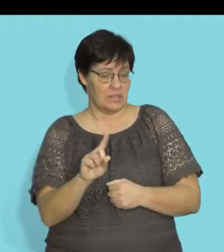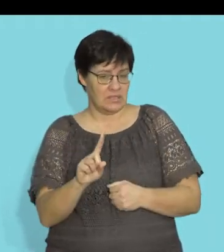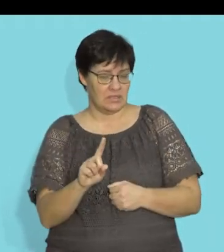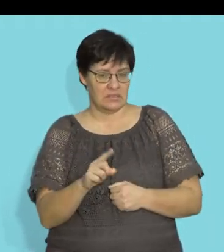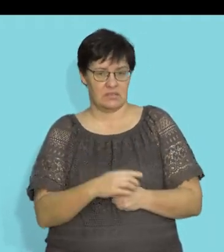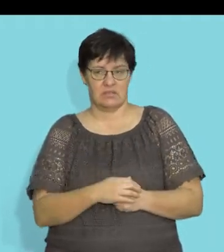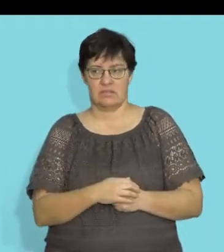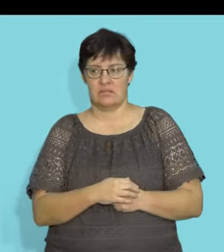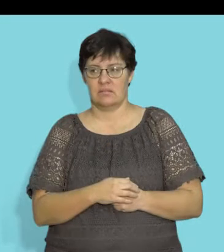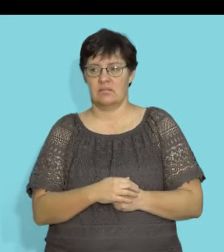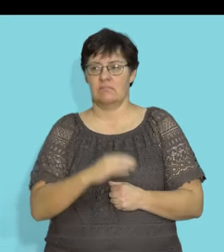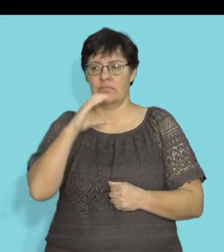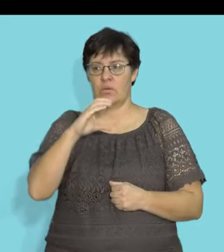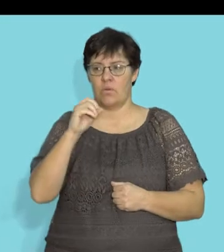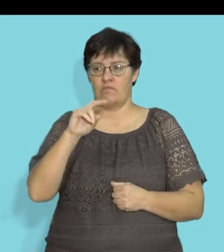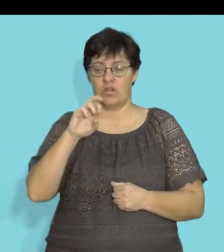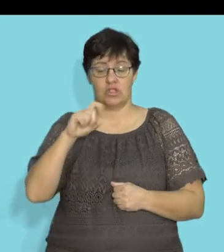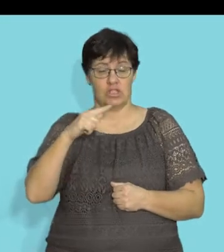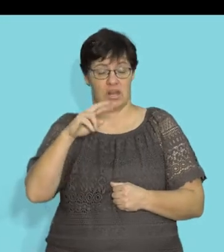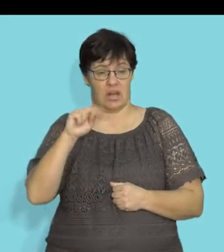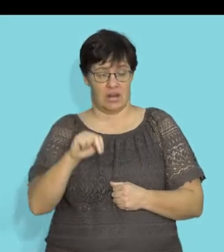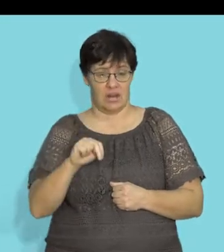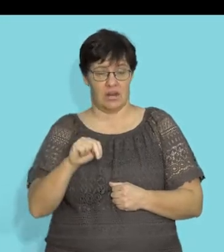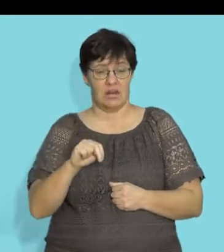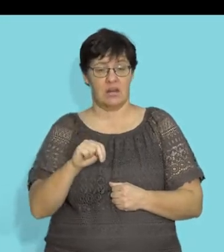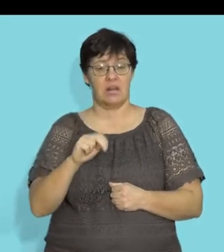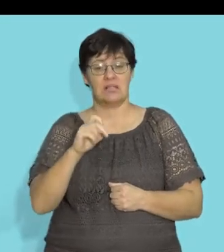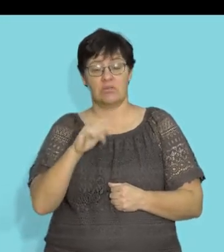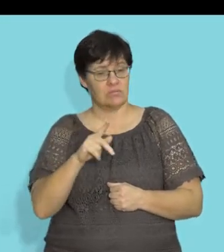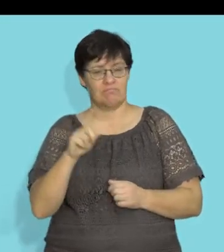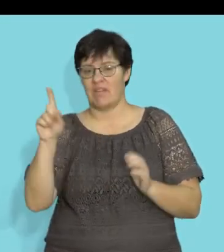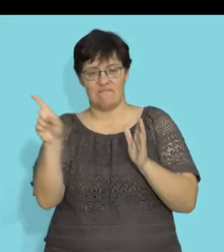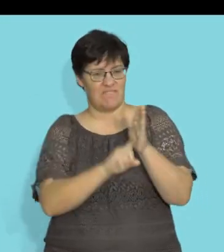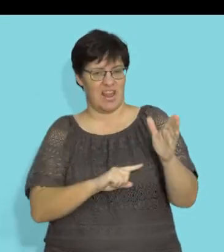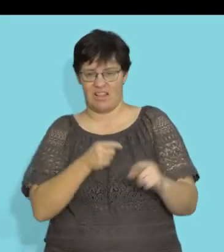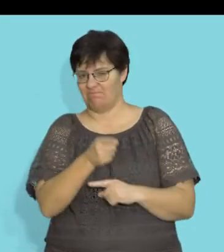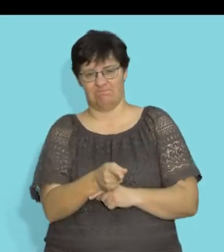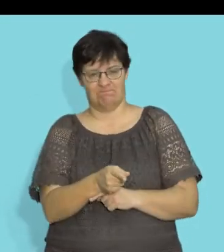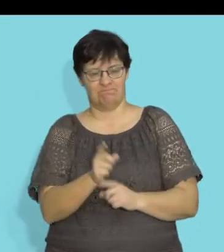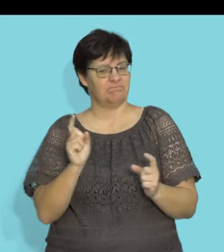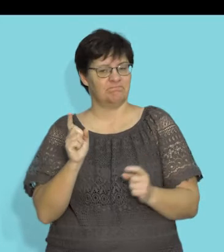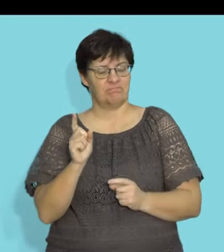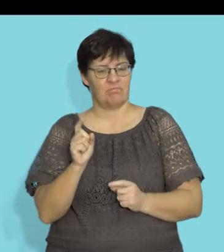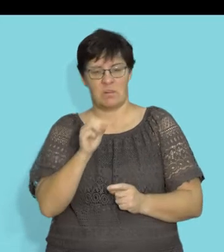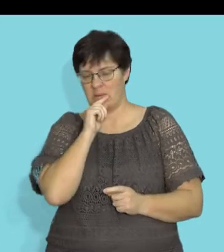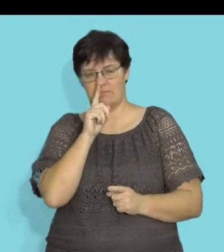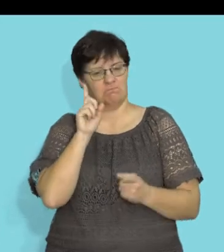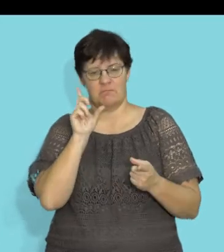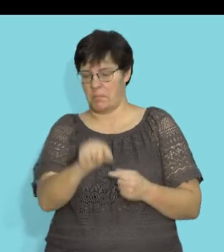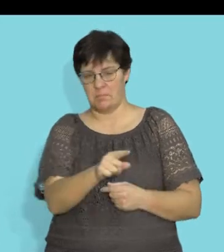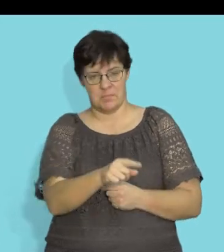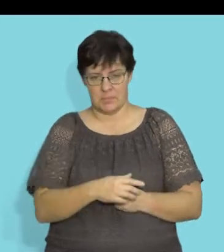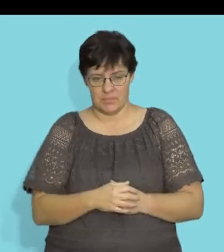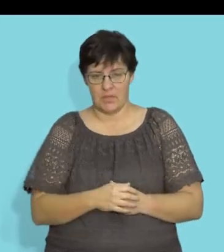of a convergent series that this actual sequence fails to meet. So we're now going to look